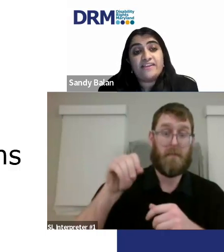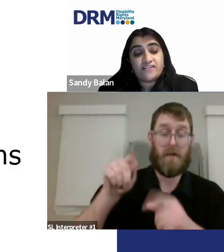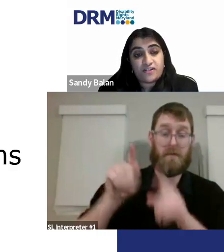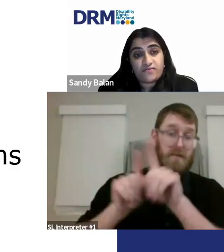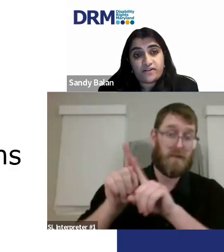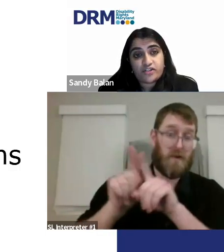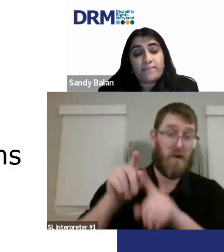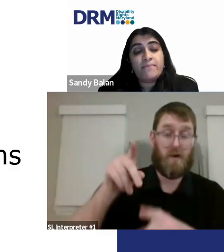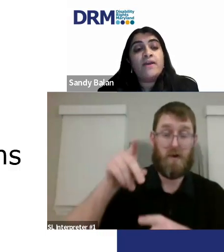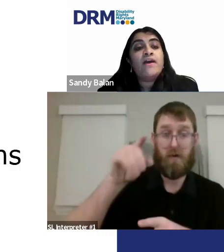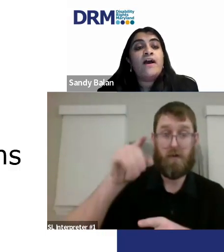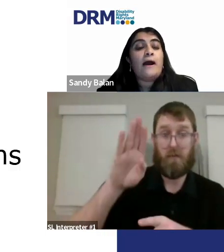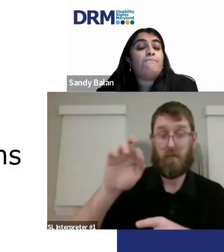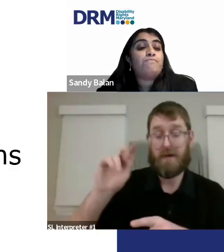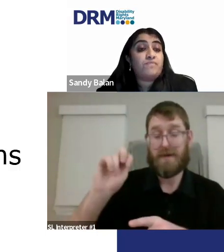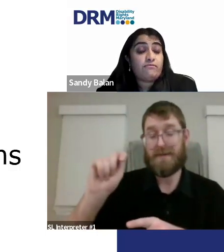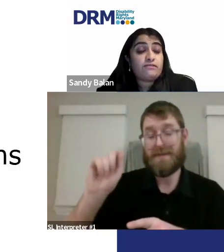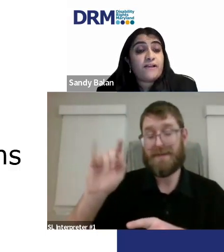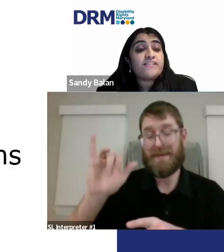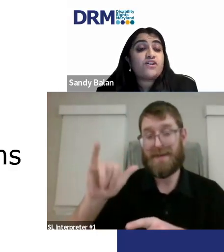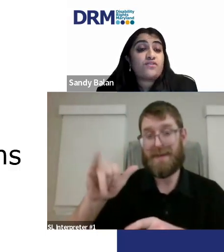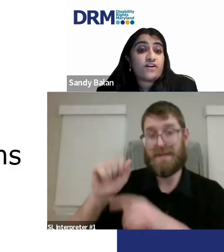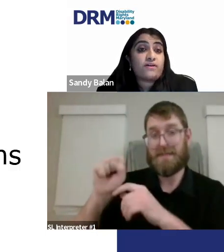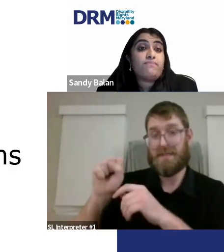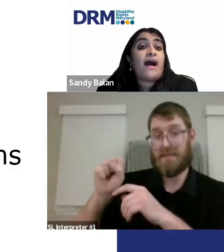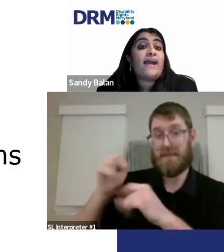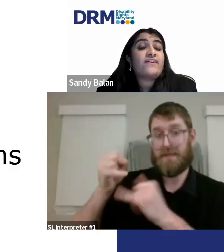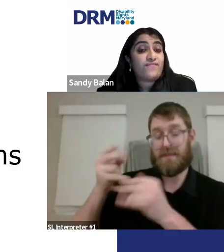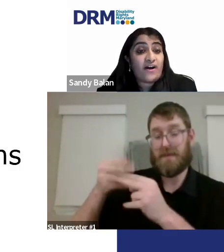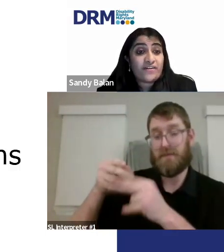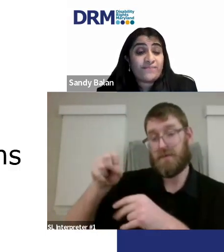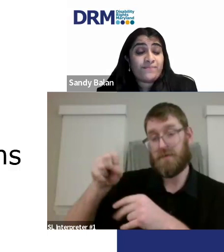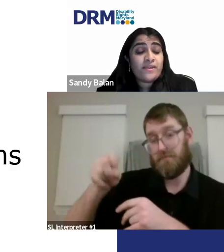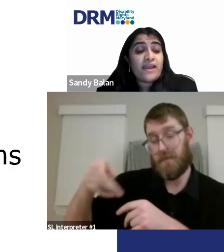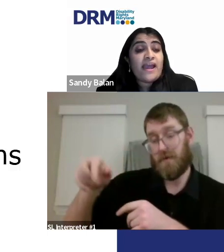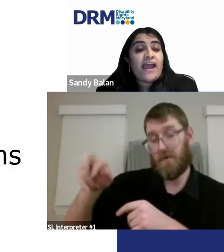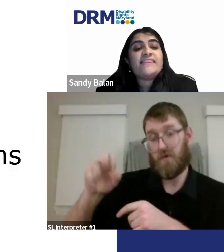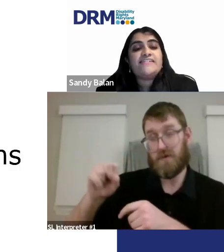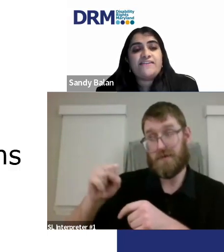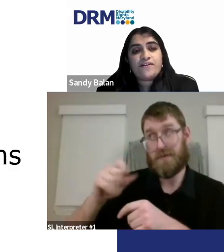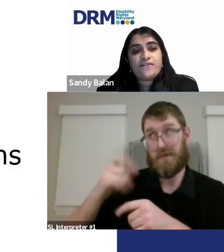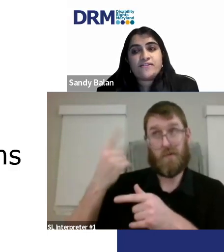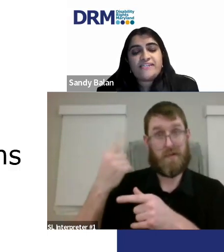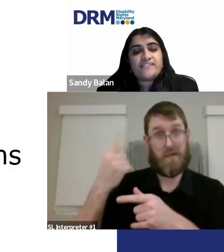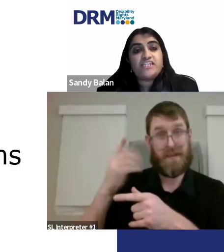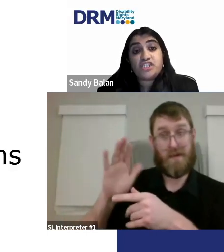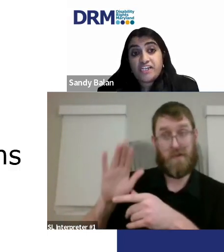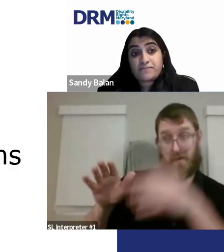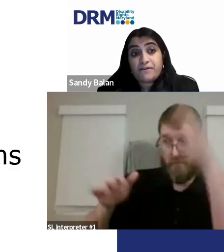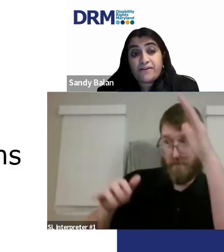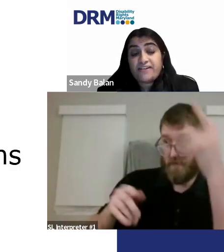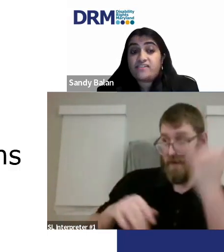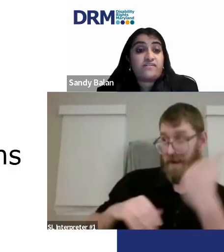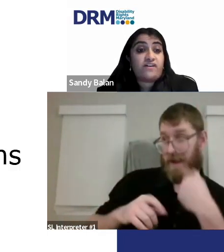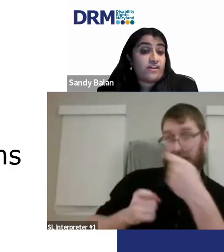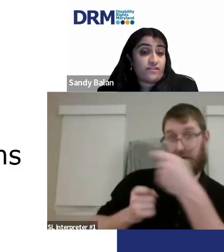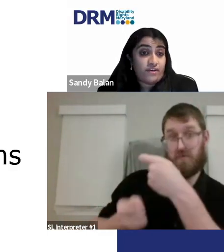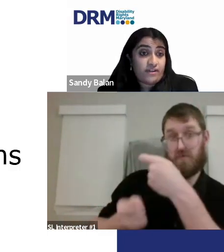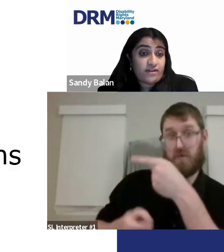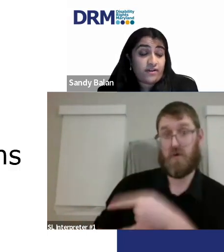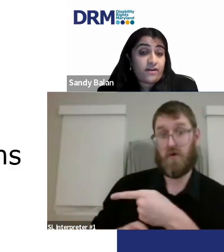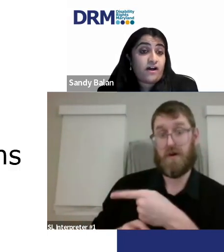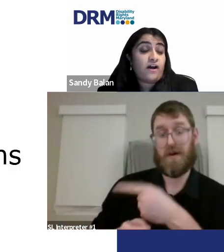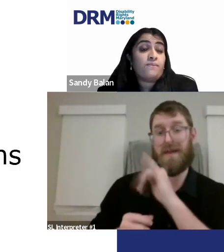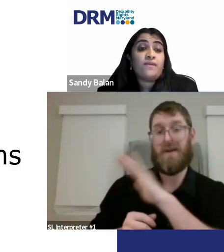trying to end the conservatorship that was placed over her by her father. And the difficulties that she experienced are